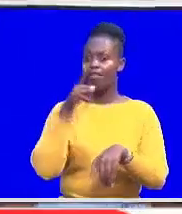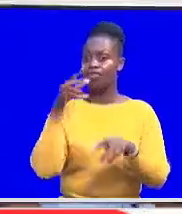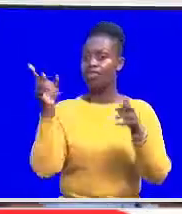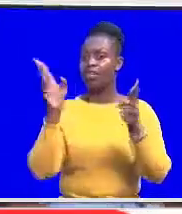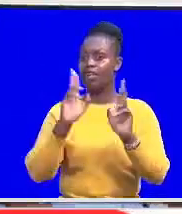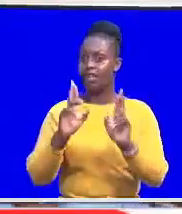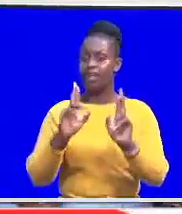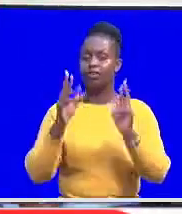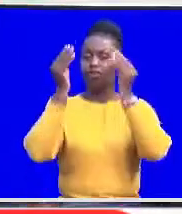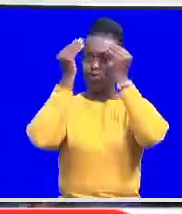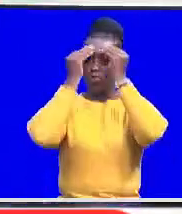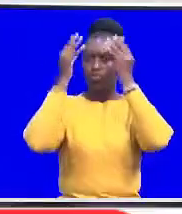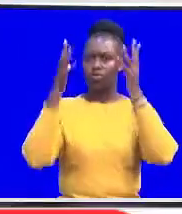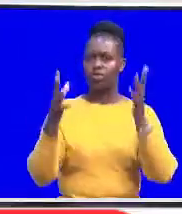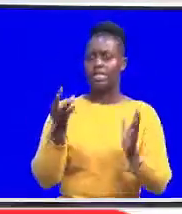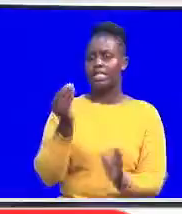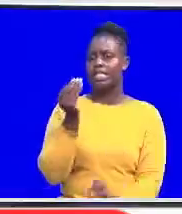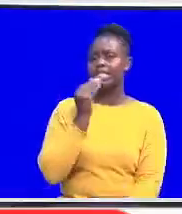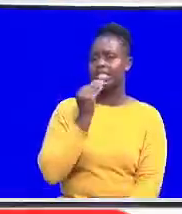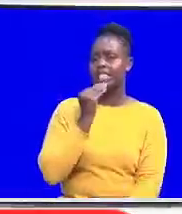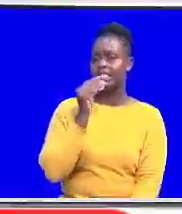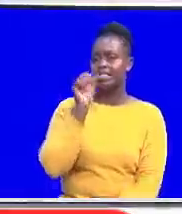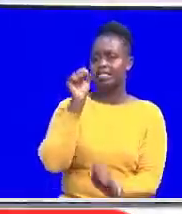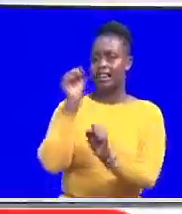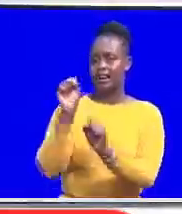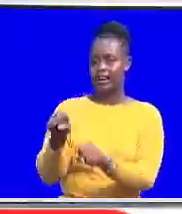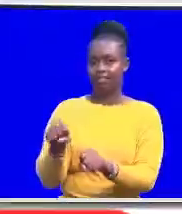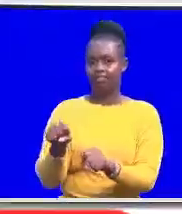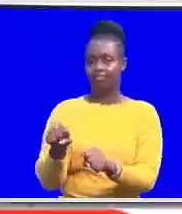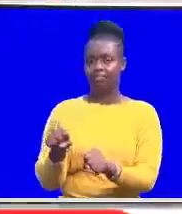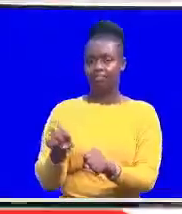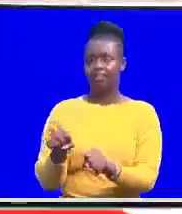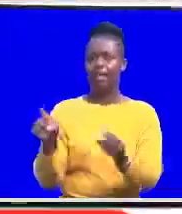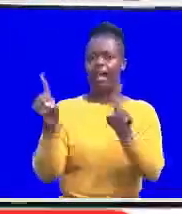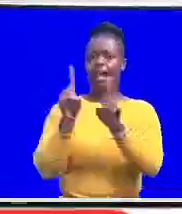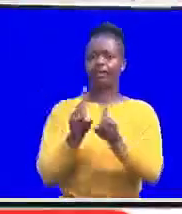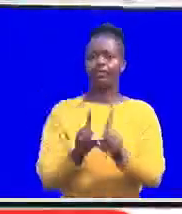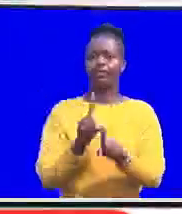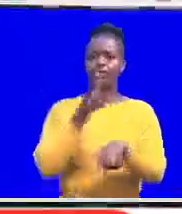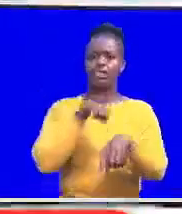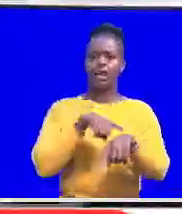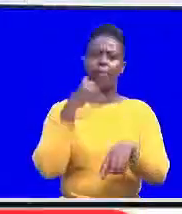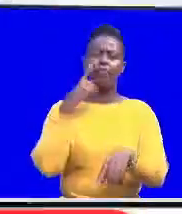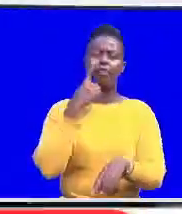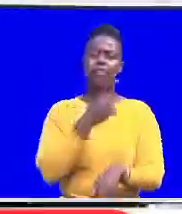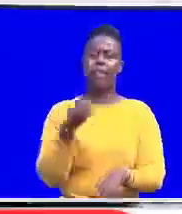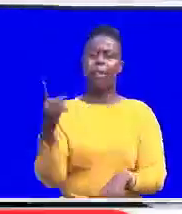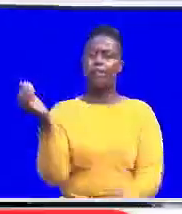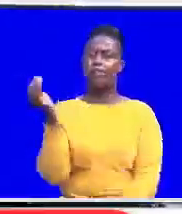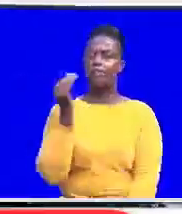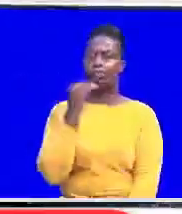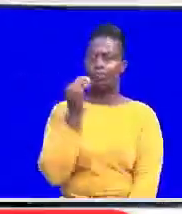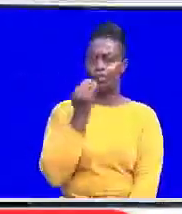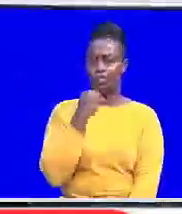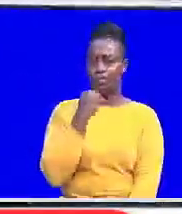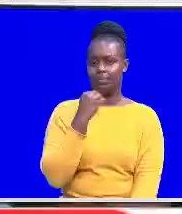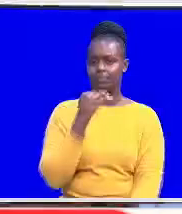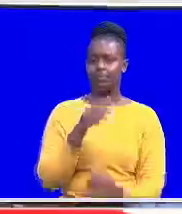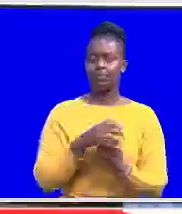off, pupils can barely control their hunger pangs, and it's time to fill their empty